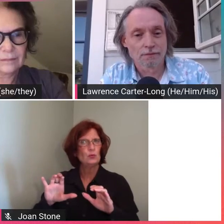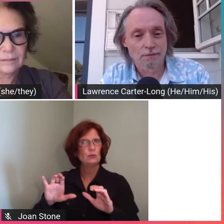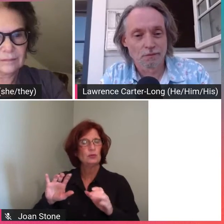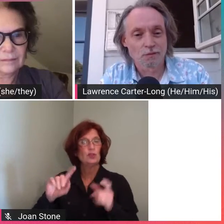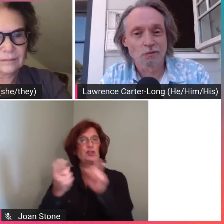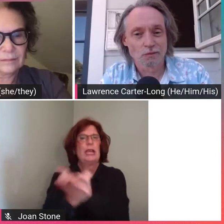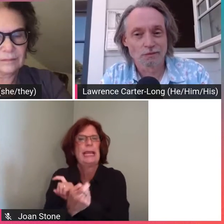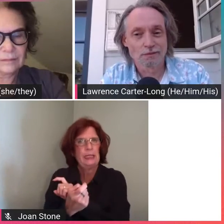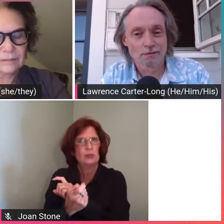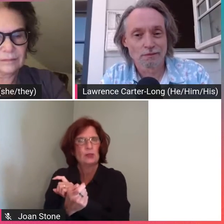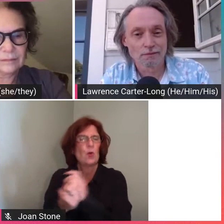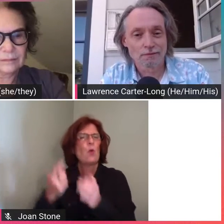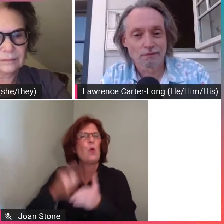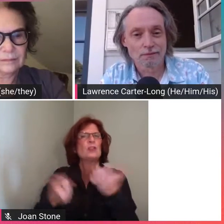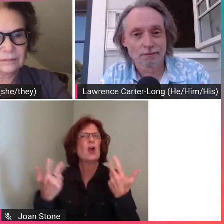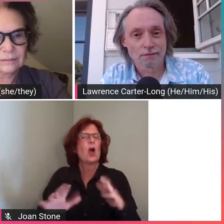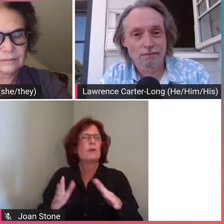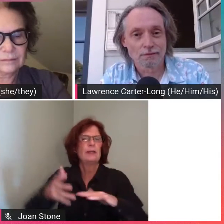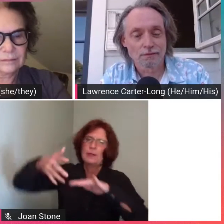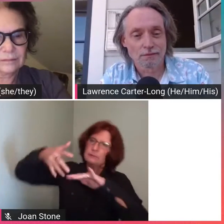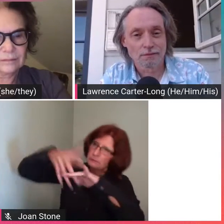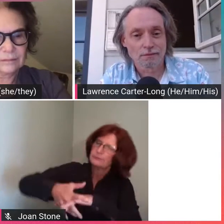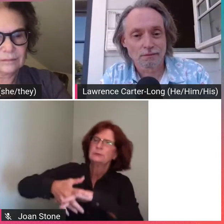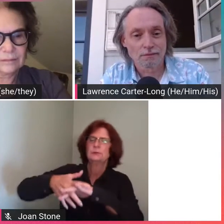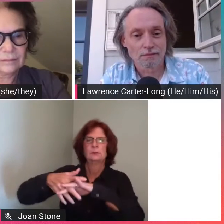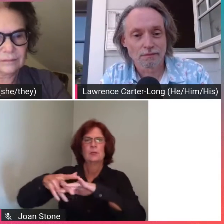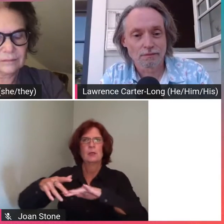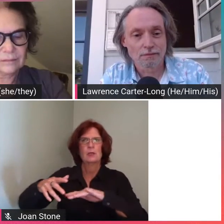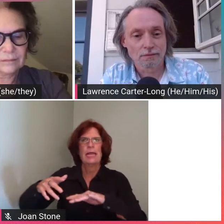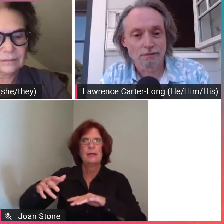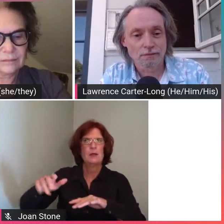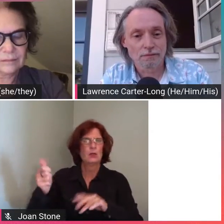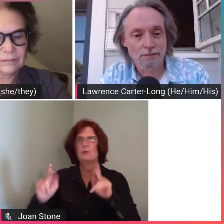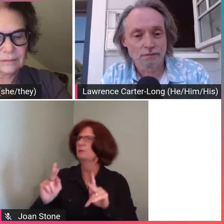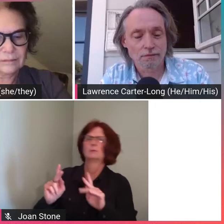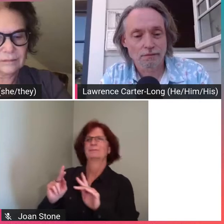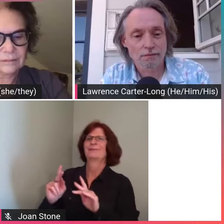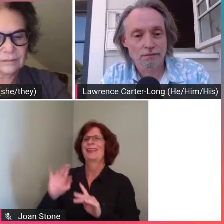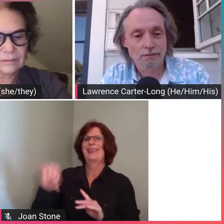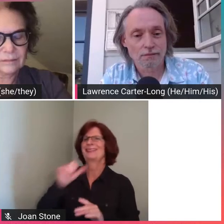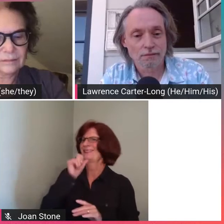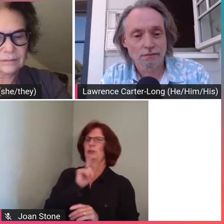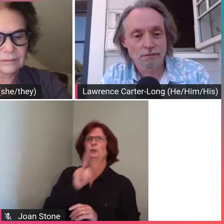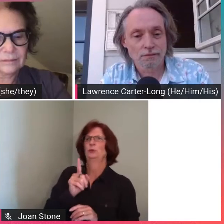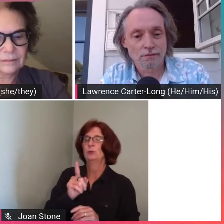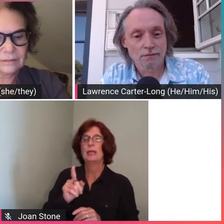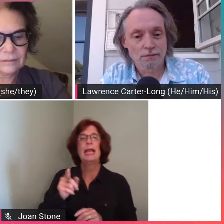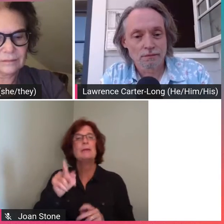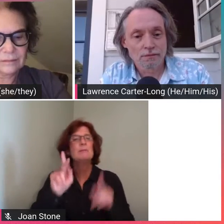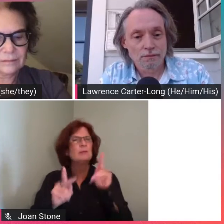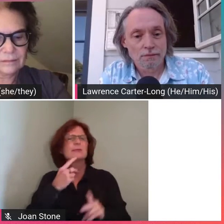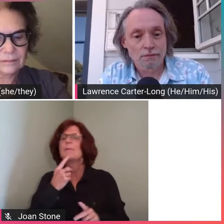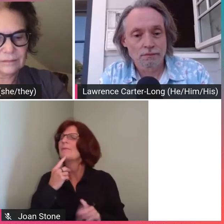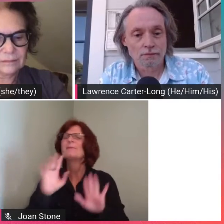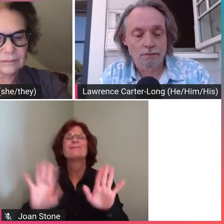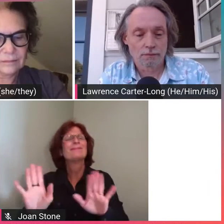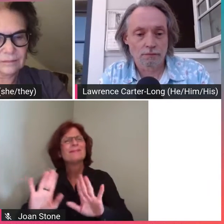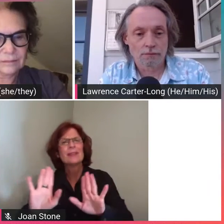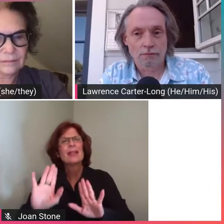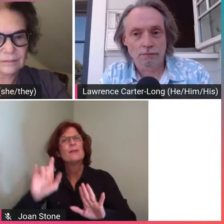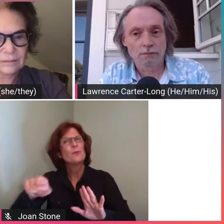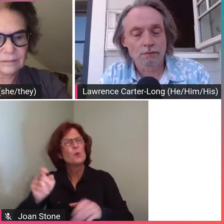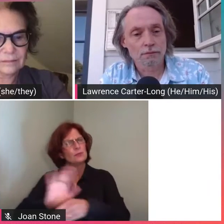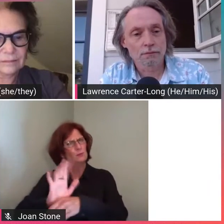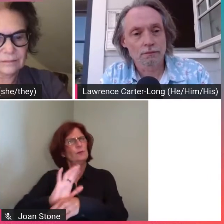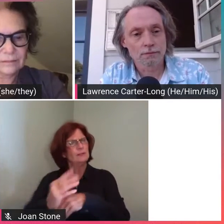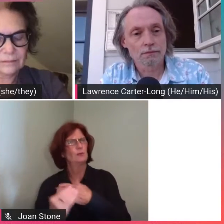to hear the whole community talking about the various ways that these films affected their lives was